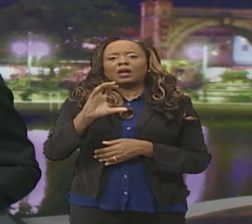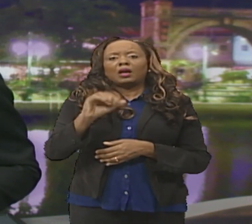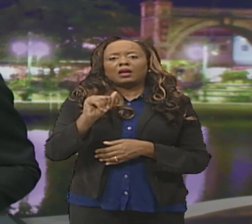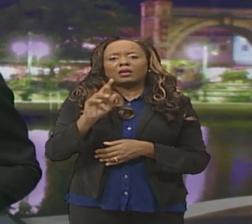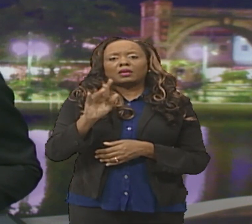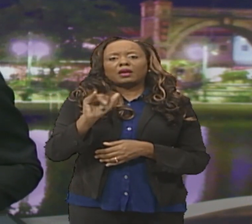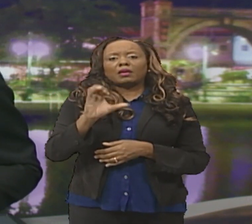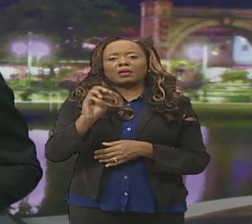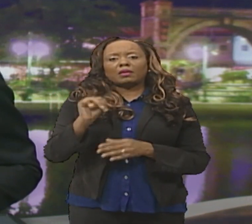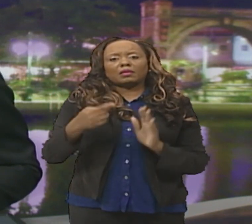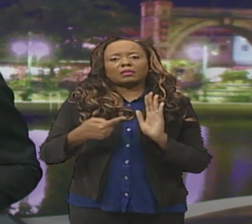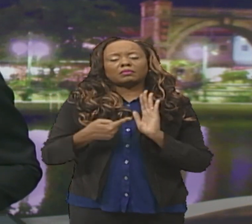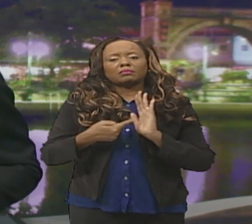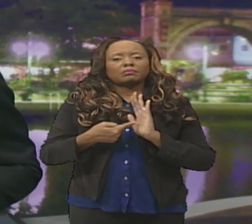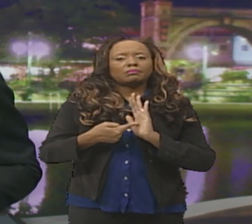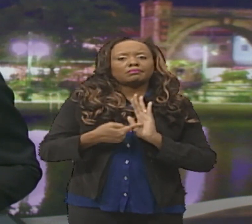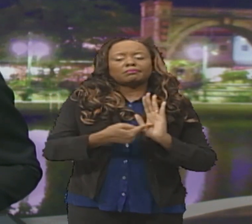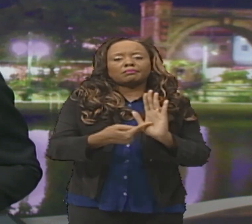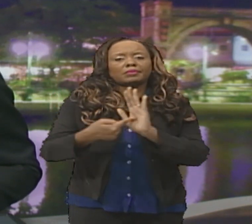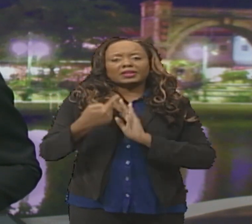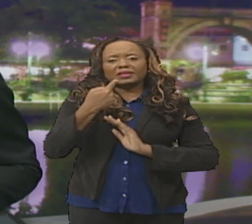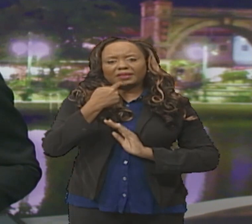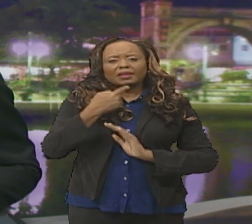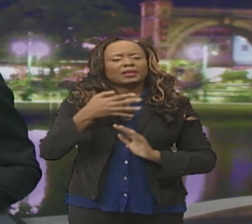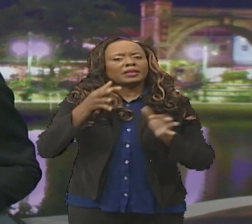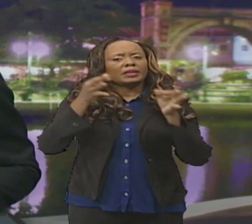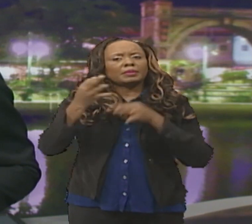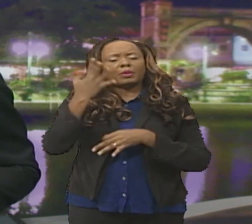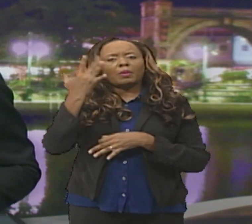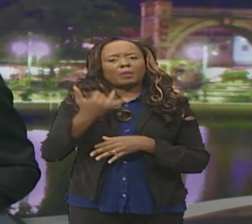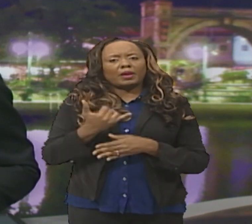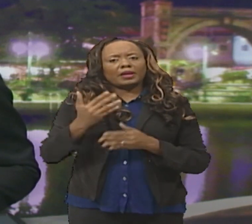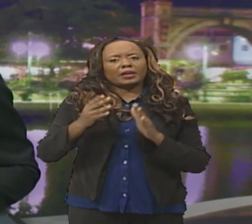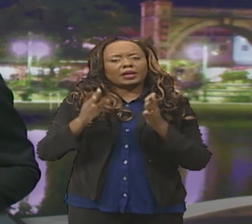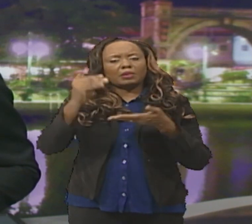Erwin LaRocque. He went on to explain some of the reasons why.